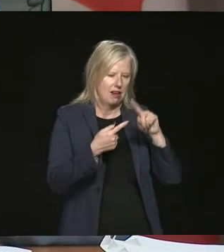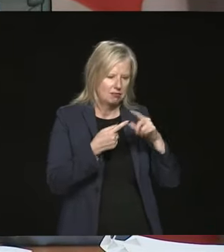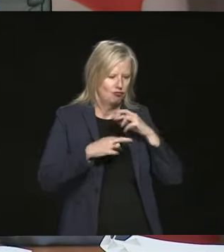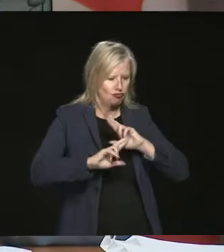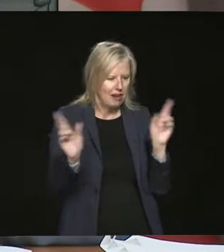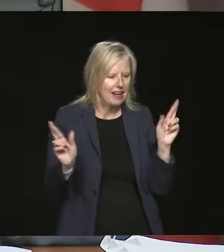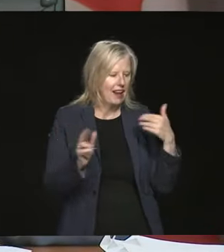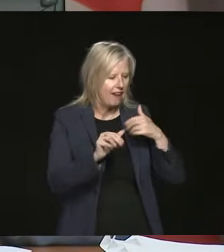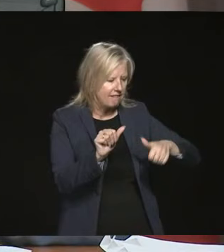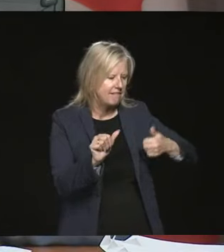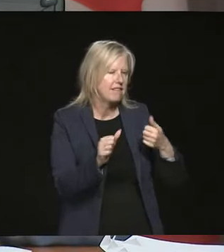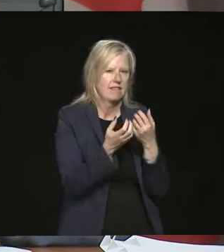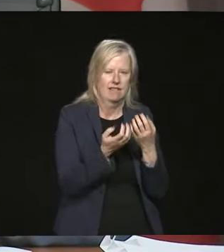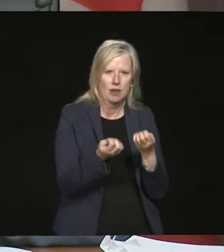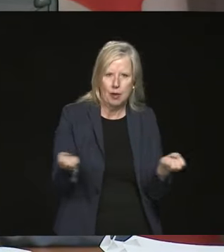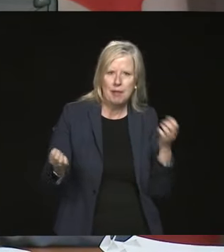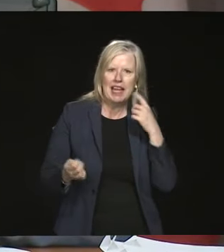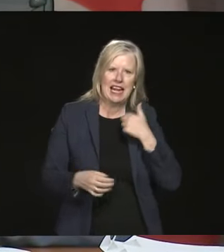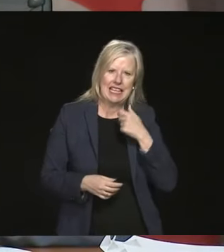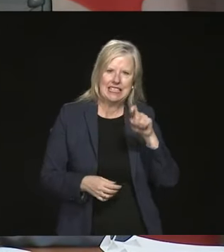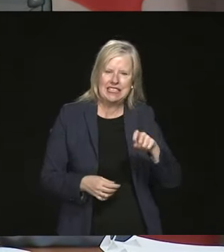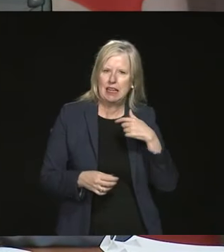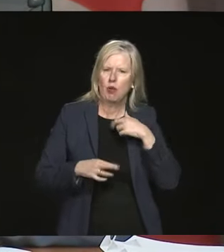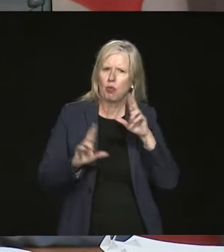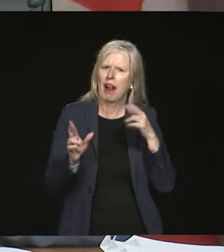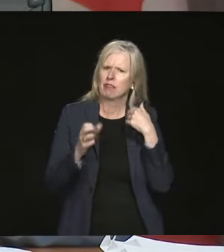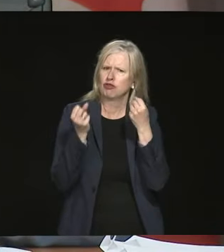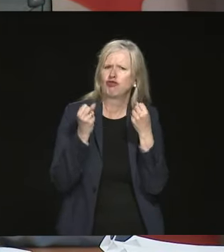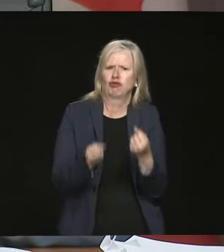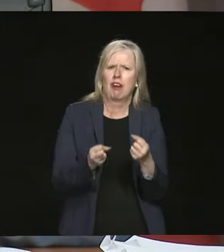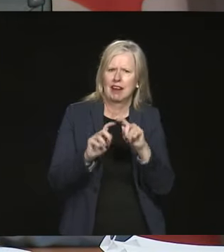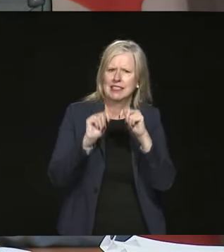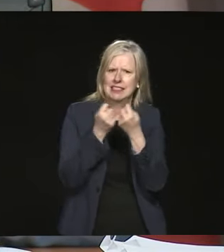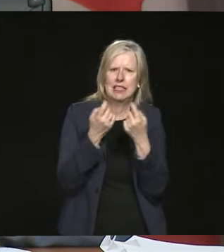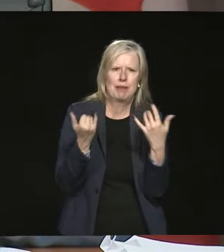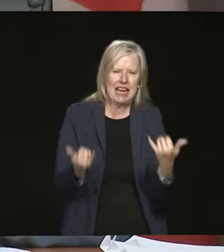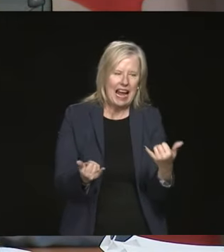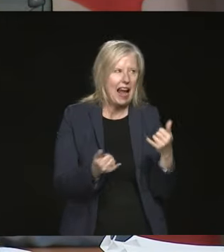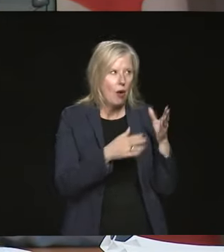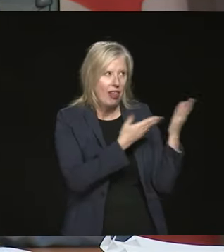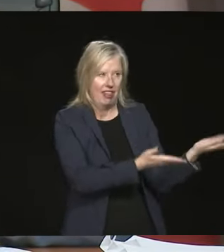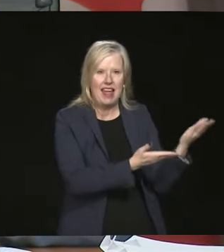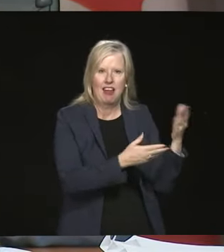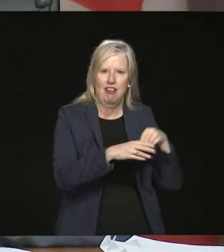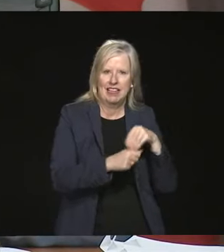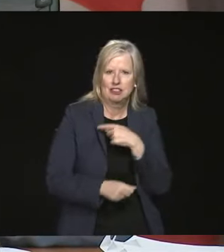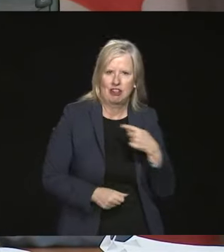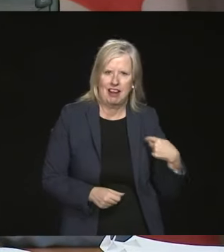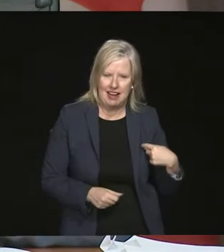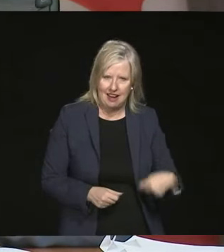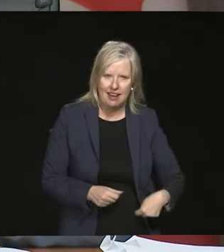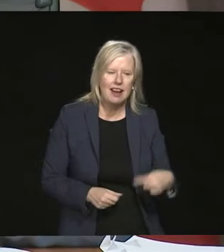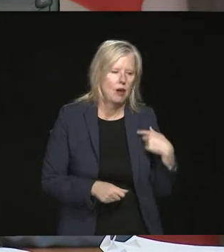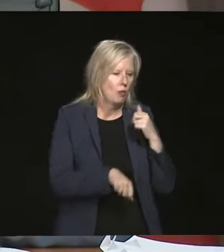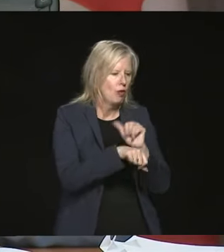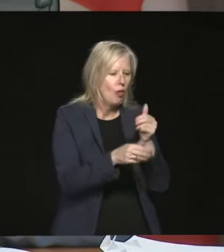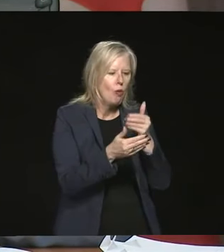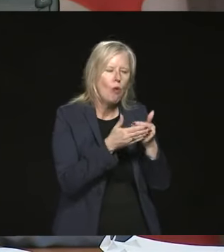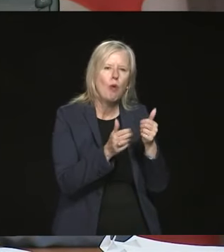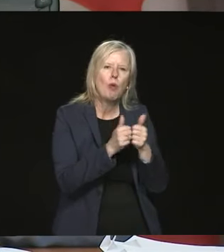have a very solid team on the ground in China. We have been working very closely with Ambassador Barton, but we've